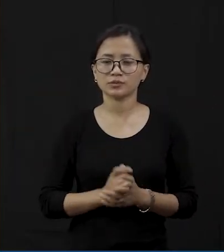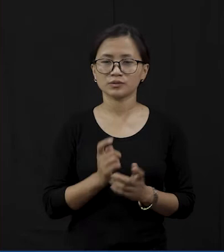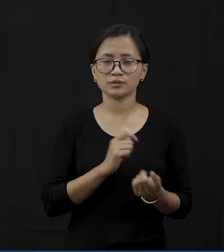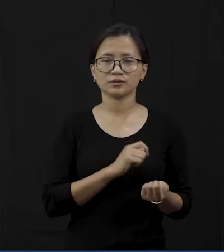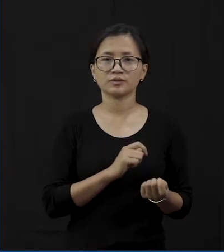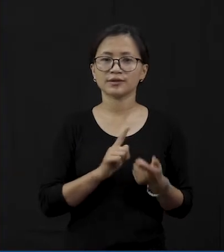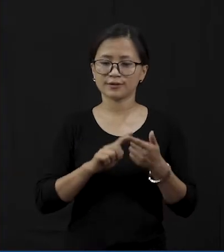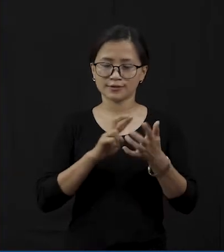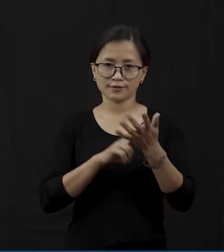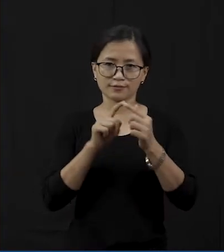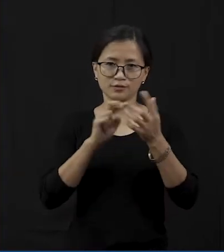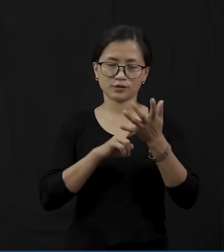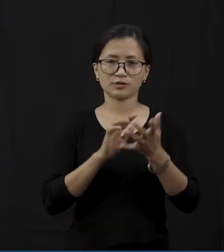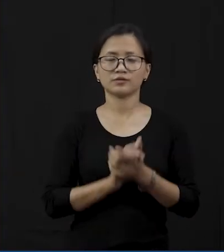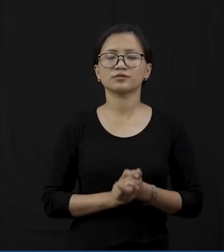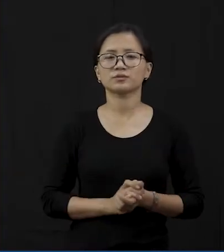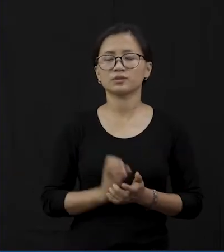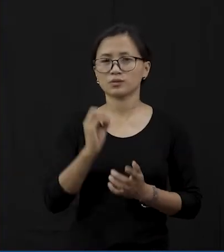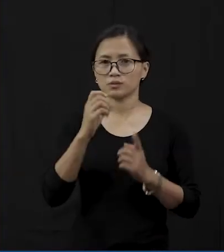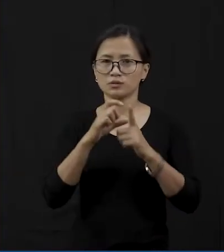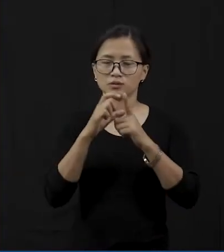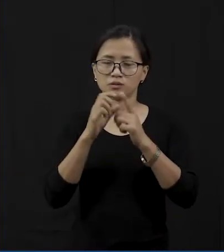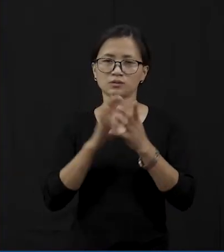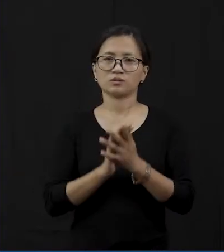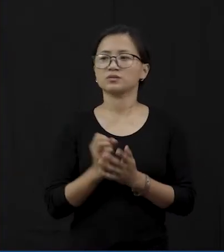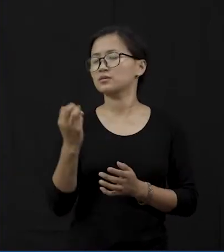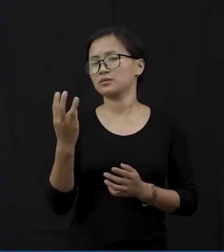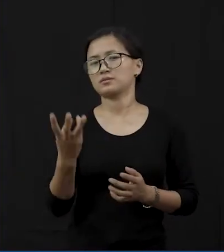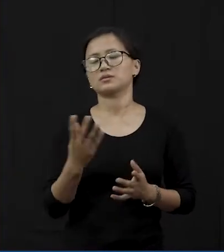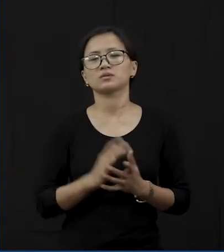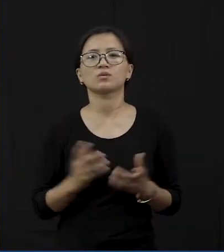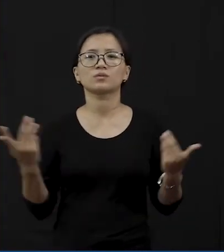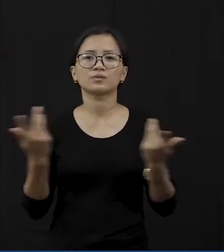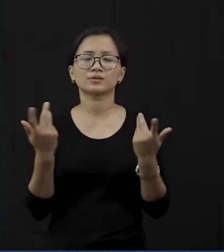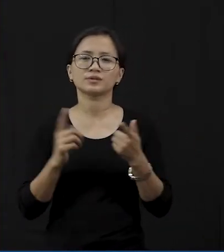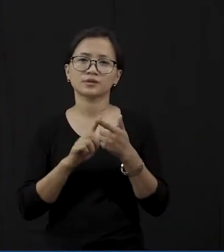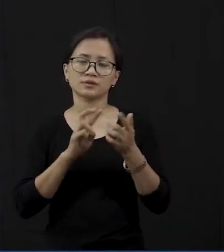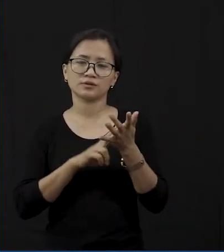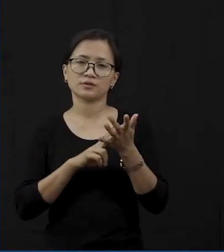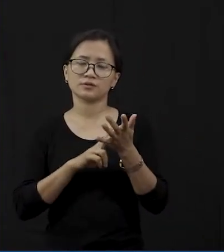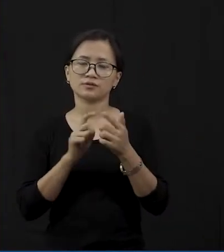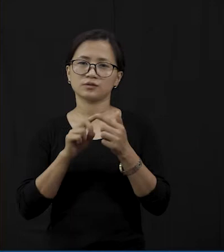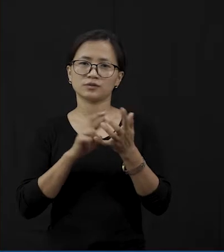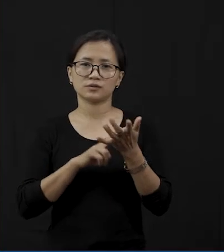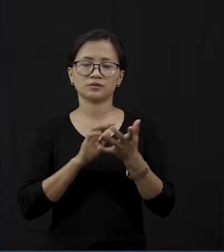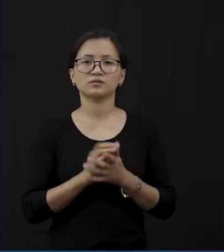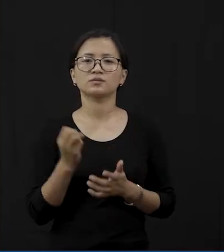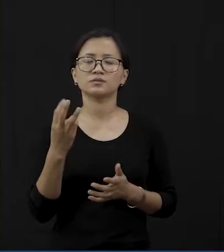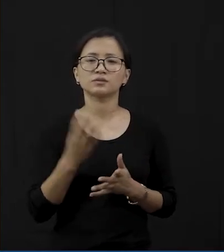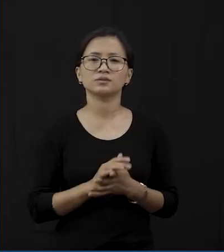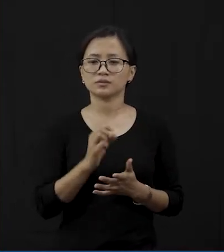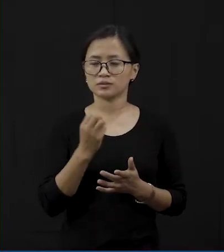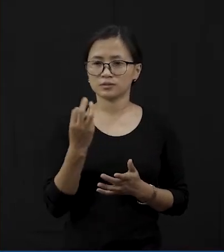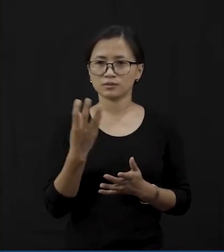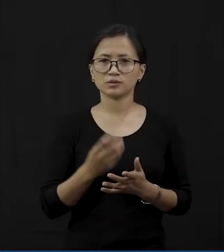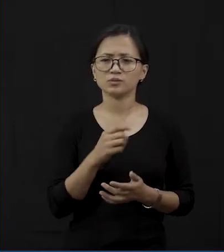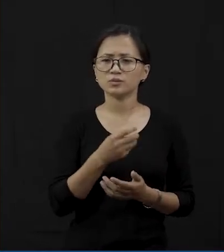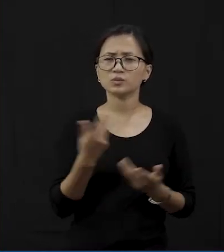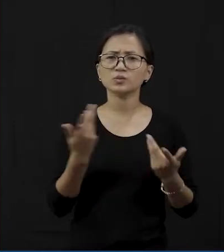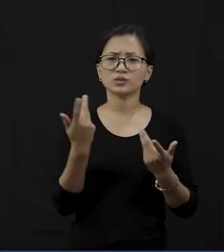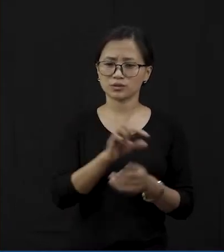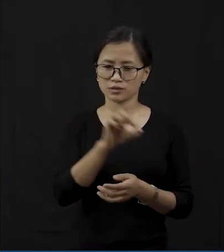either even numbers or an odd number. So let's see what even numbers are. So even numbers, the numbers which can